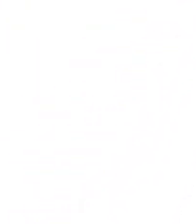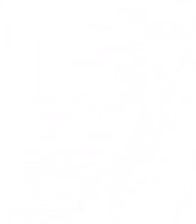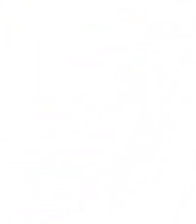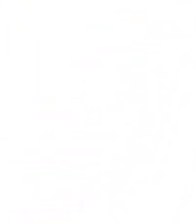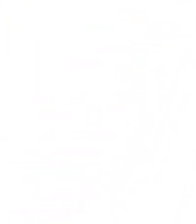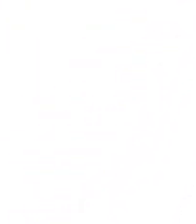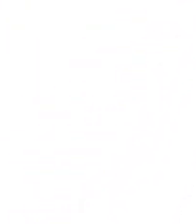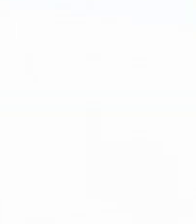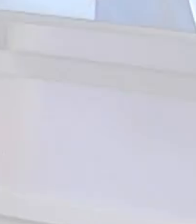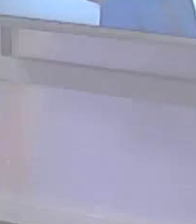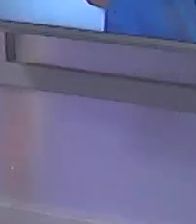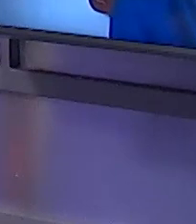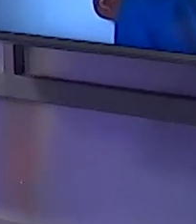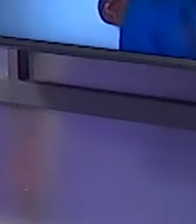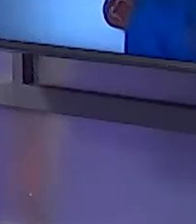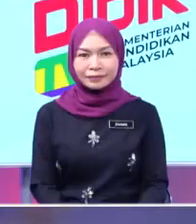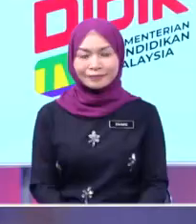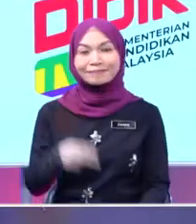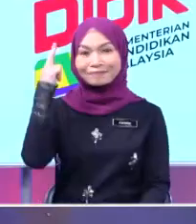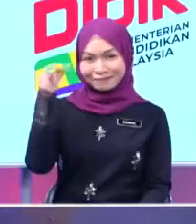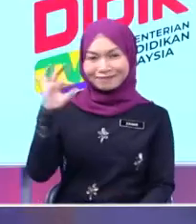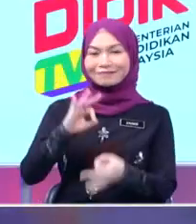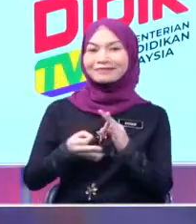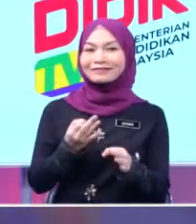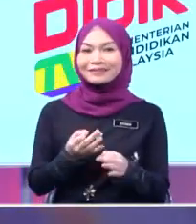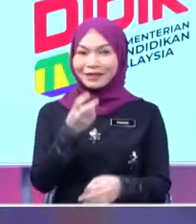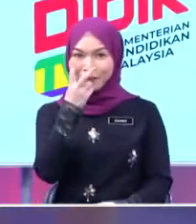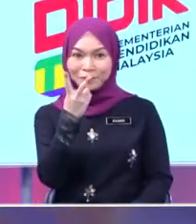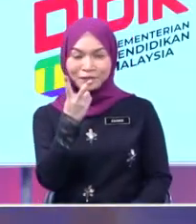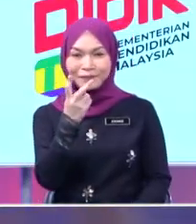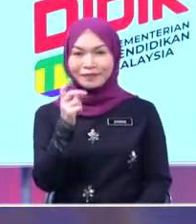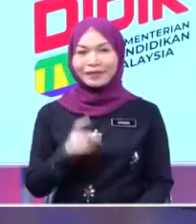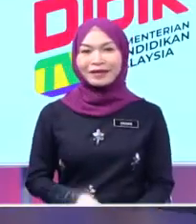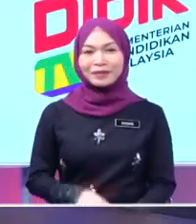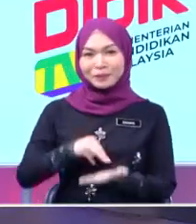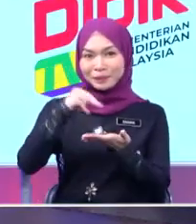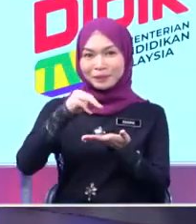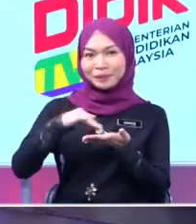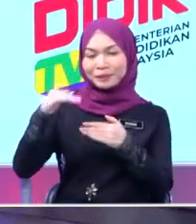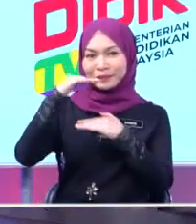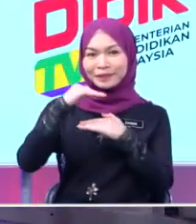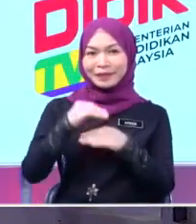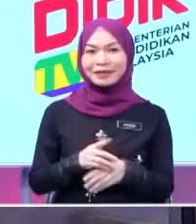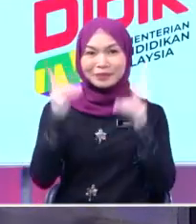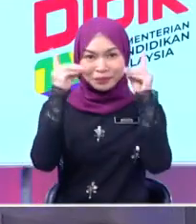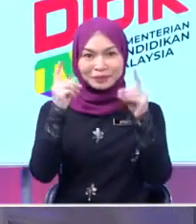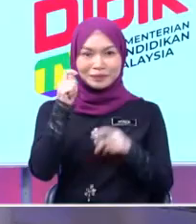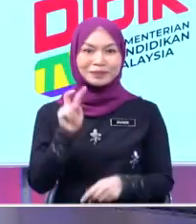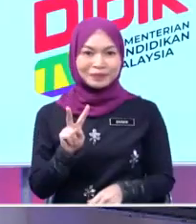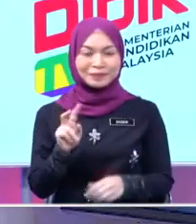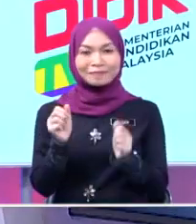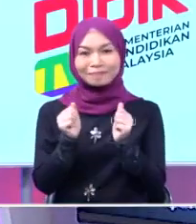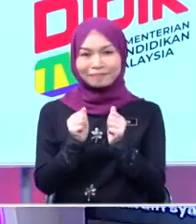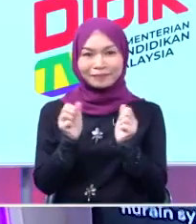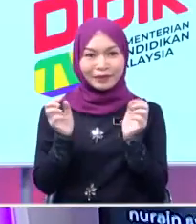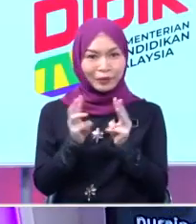DidikTV KPM. Hey friends, you're watching Menengah Atas DidikTV KPM with me, Chris MJ, and today